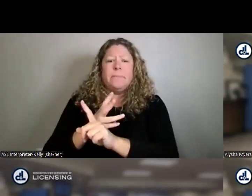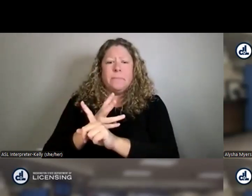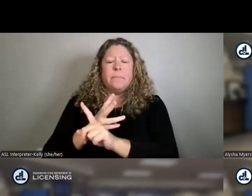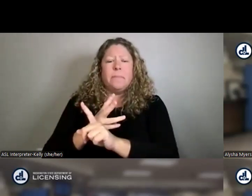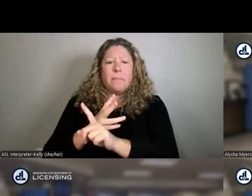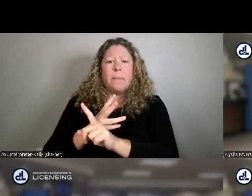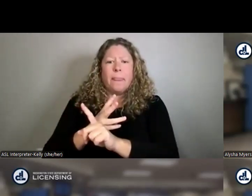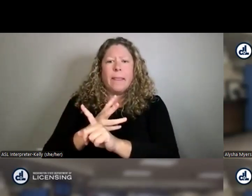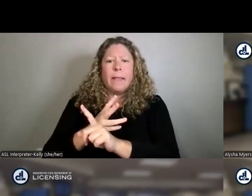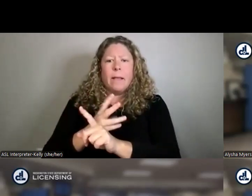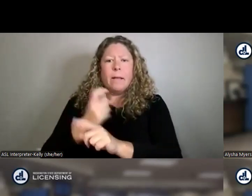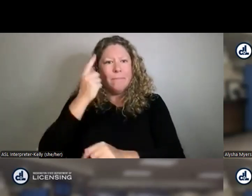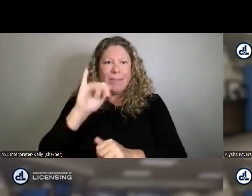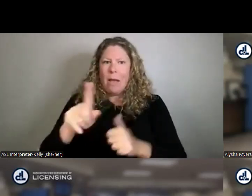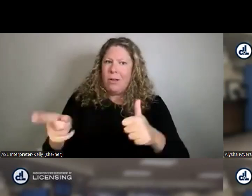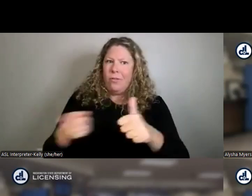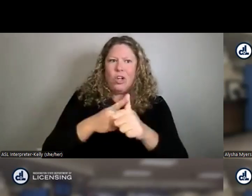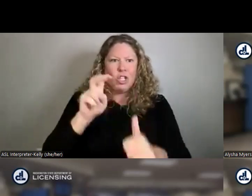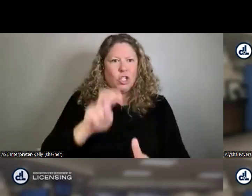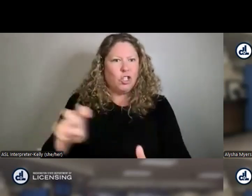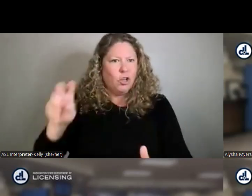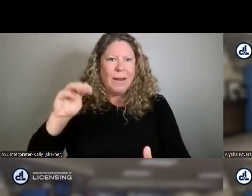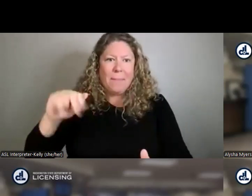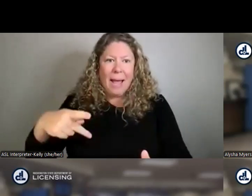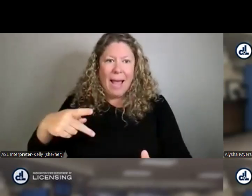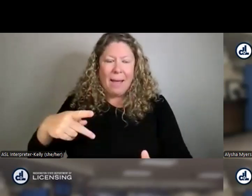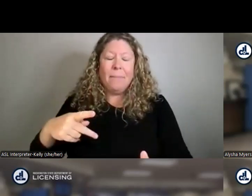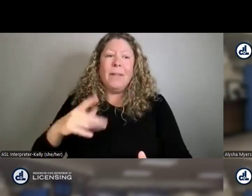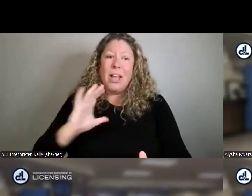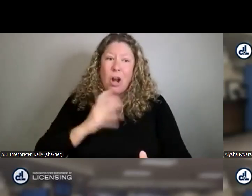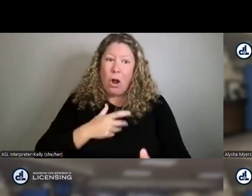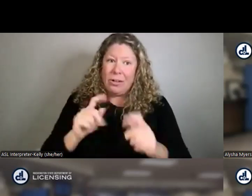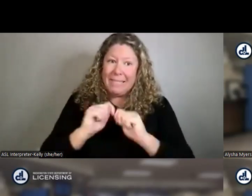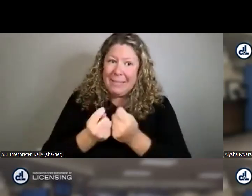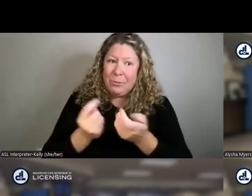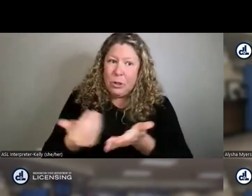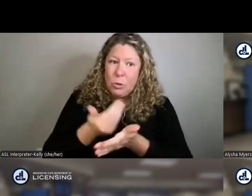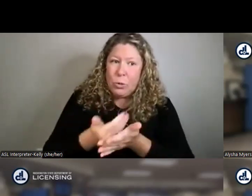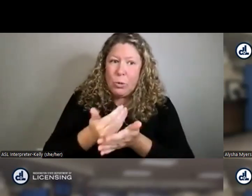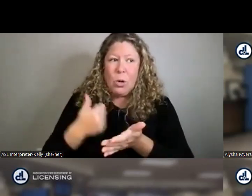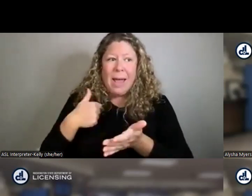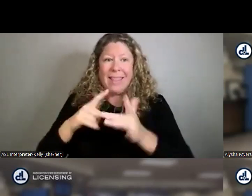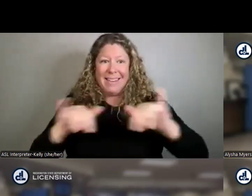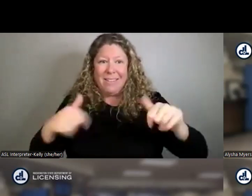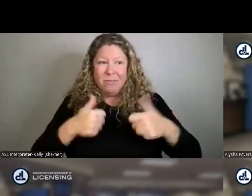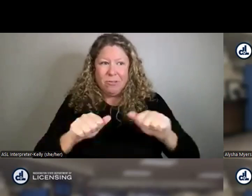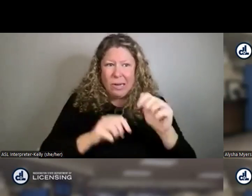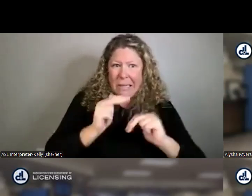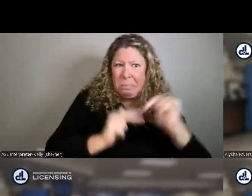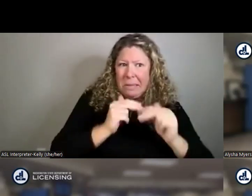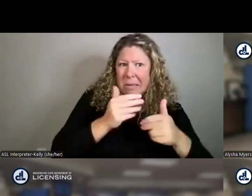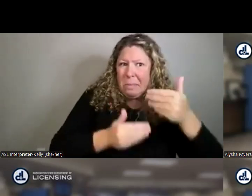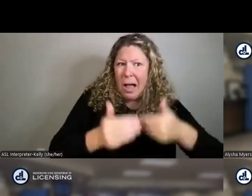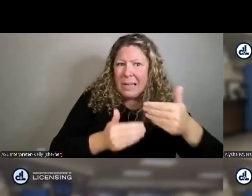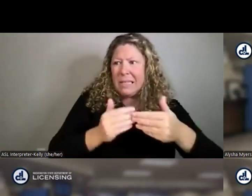However, that was our very first journey map. Our team is relatively new. We were building process. We were figuring out what works with us and the business team,